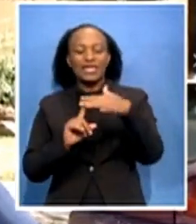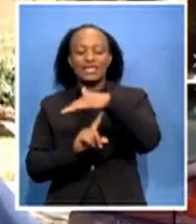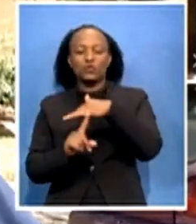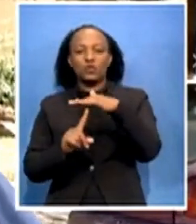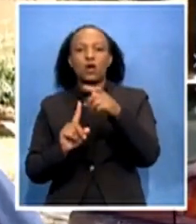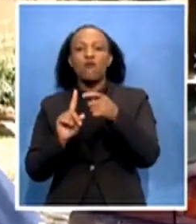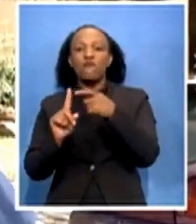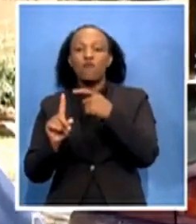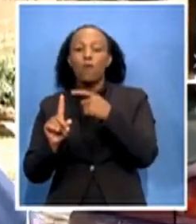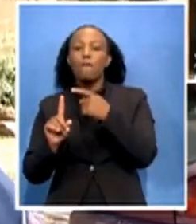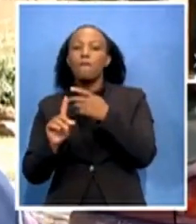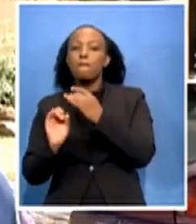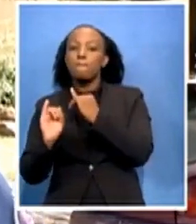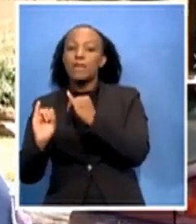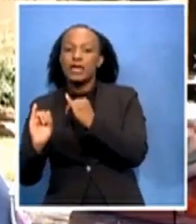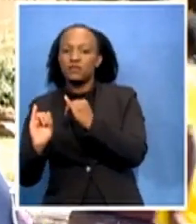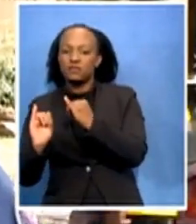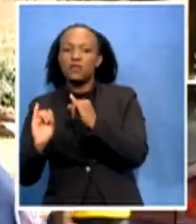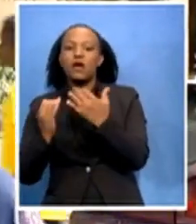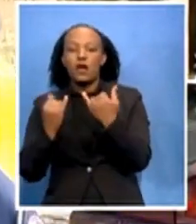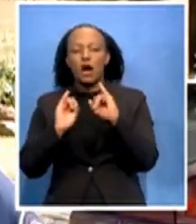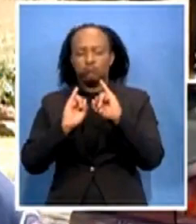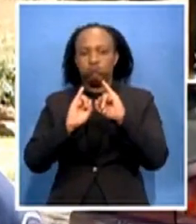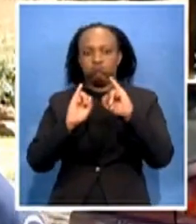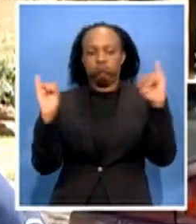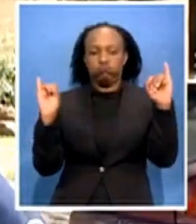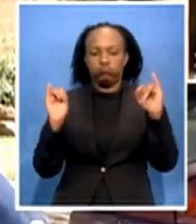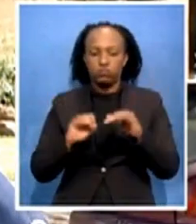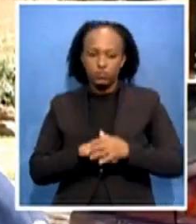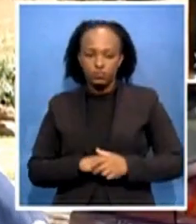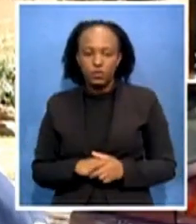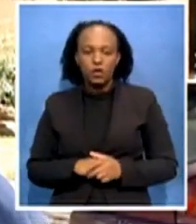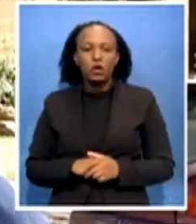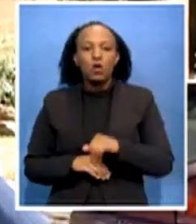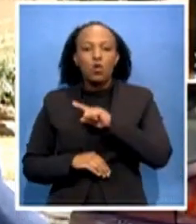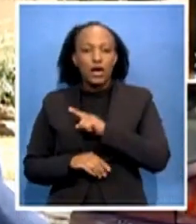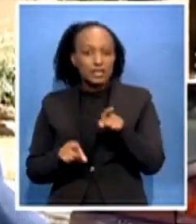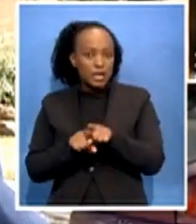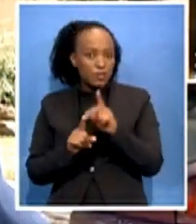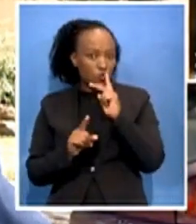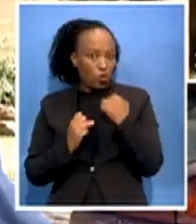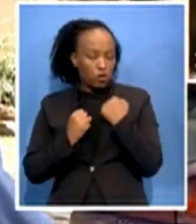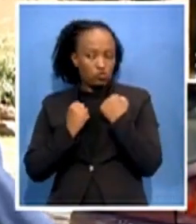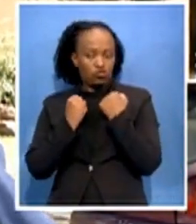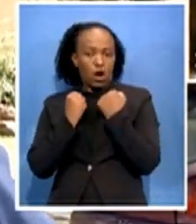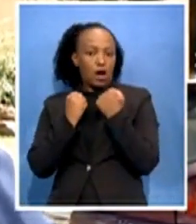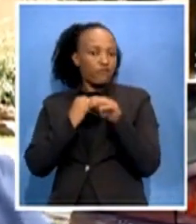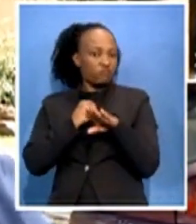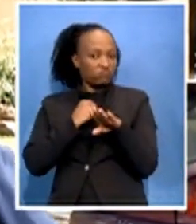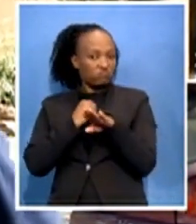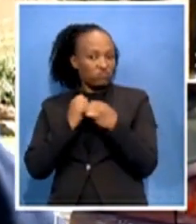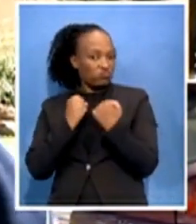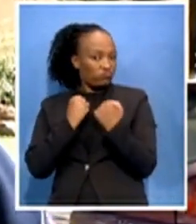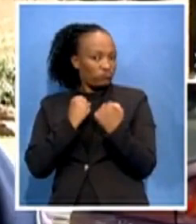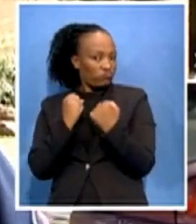You would have seen as you drove into the municipality how dirty it is. There's waste all